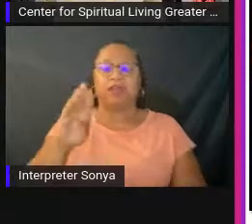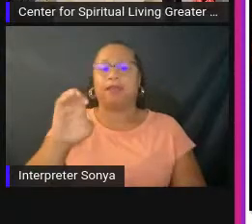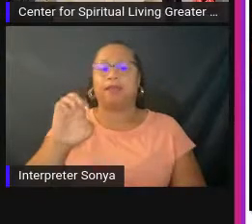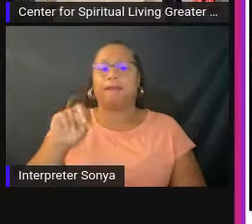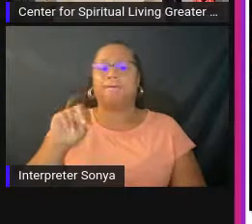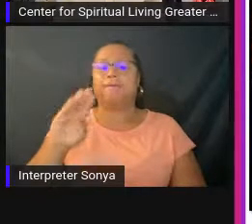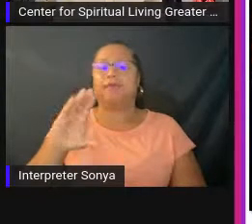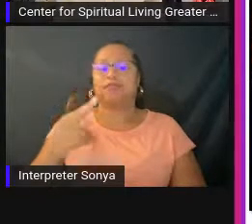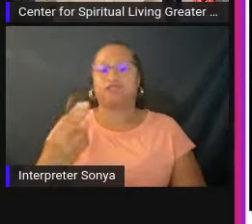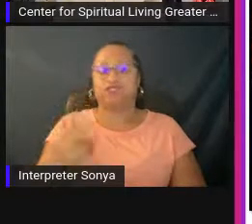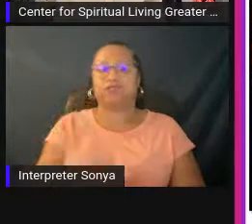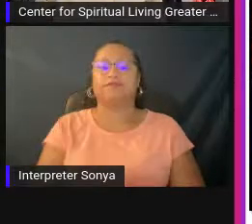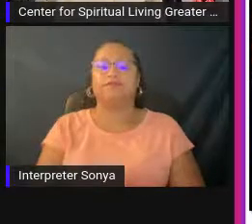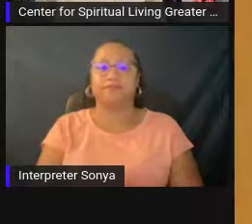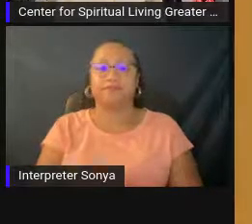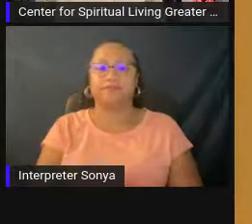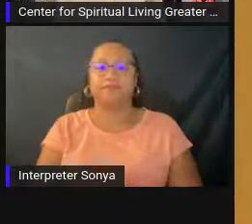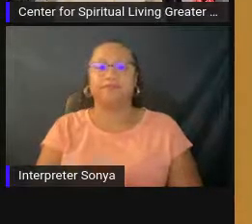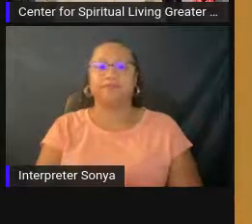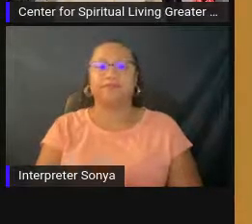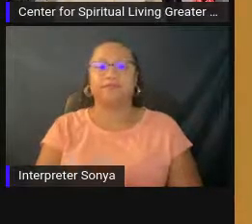janebench@gmail.com.